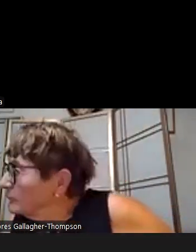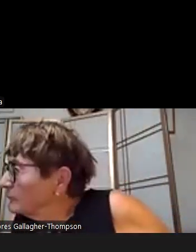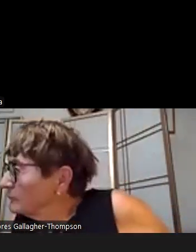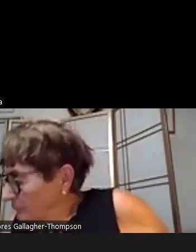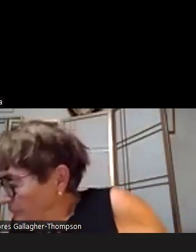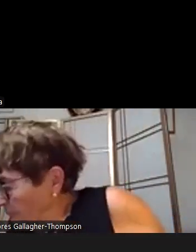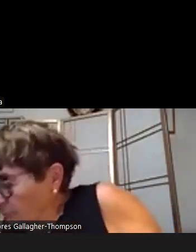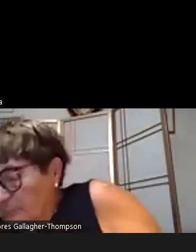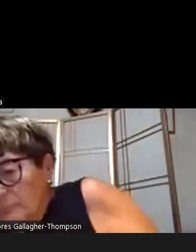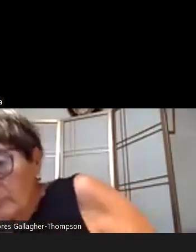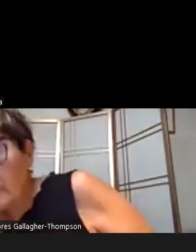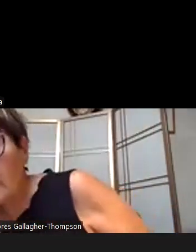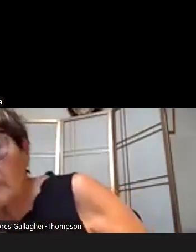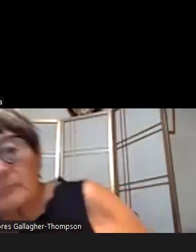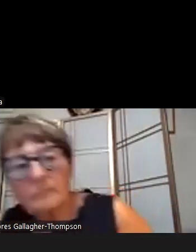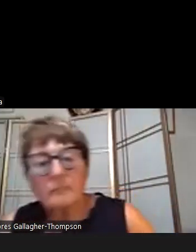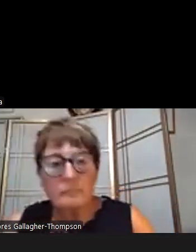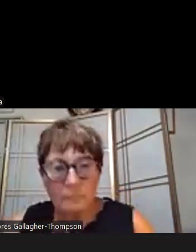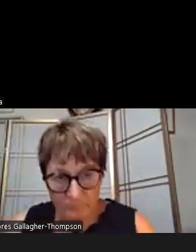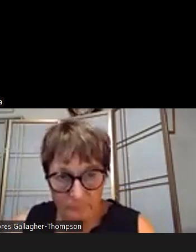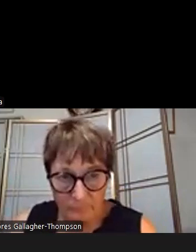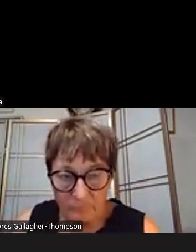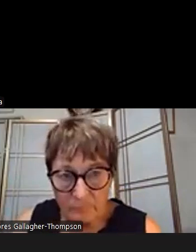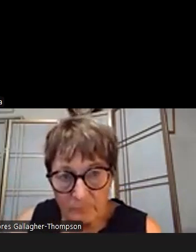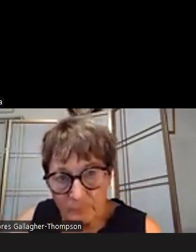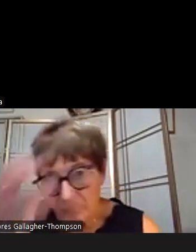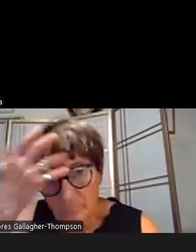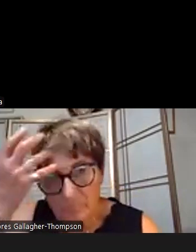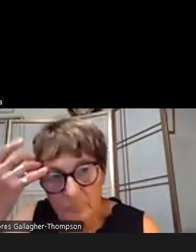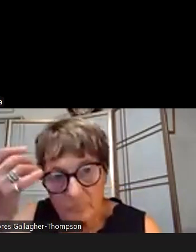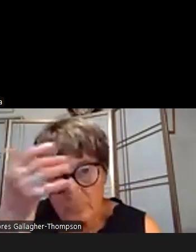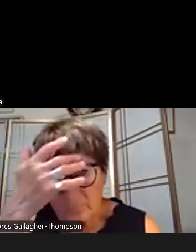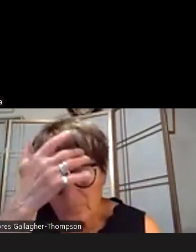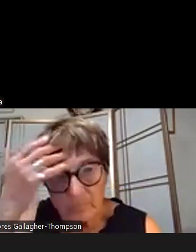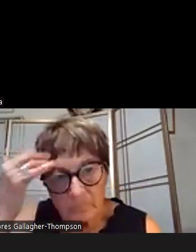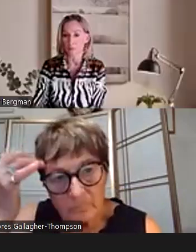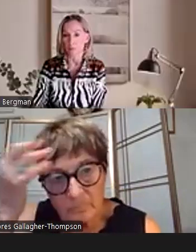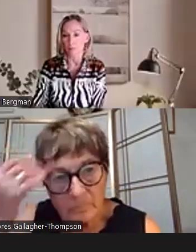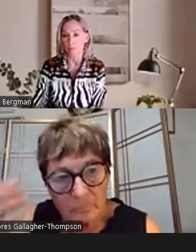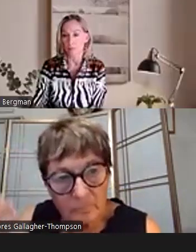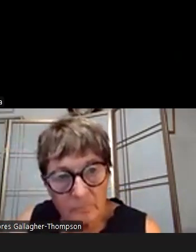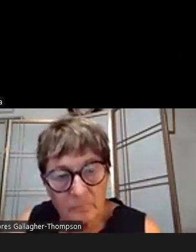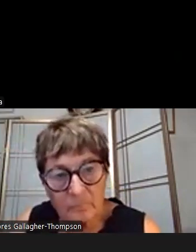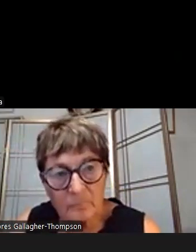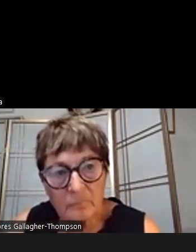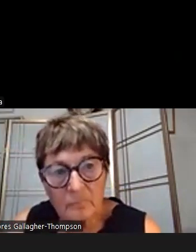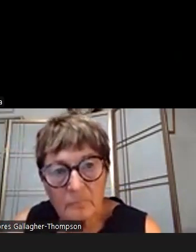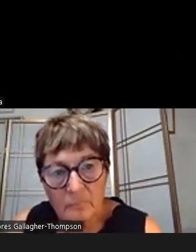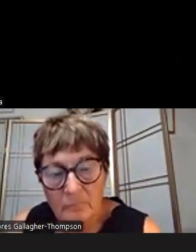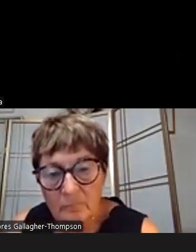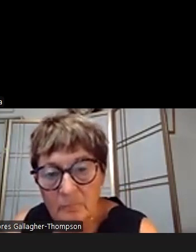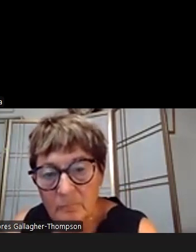care physician, having CME, being able to learn how to diagnose would be there, that will hopefully help with